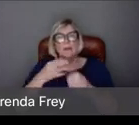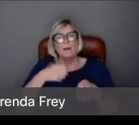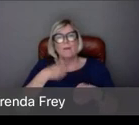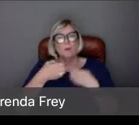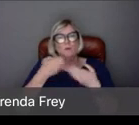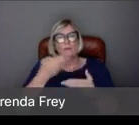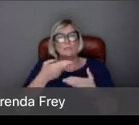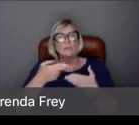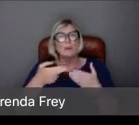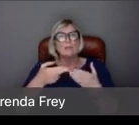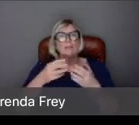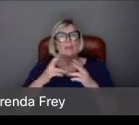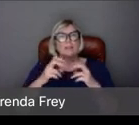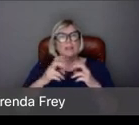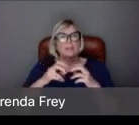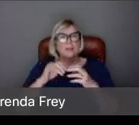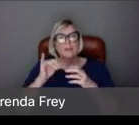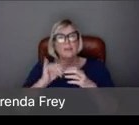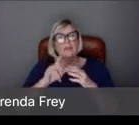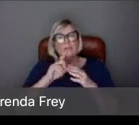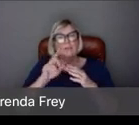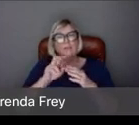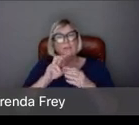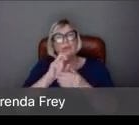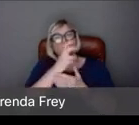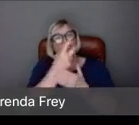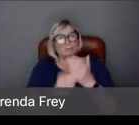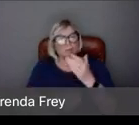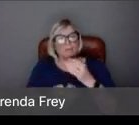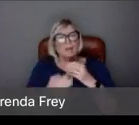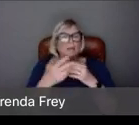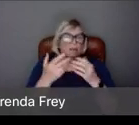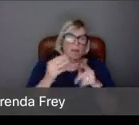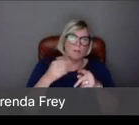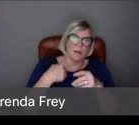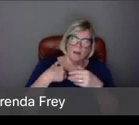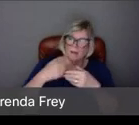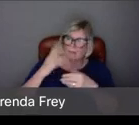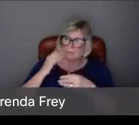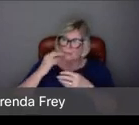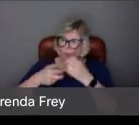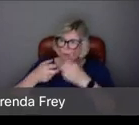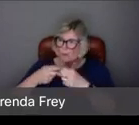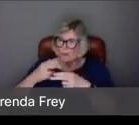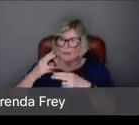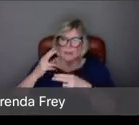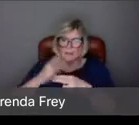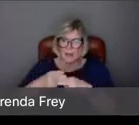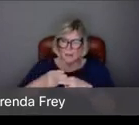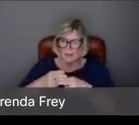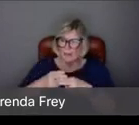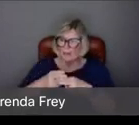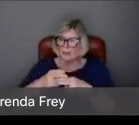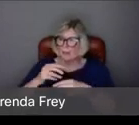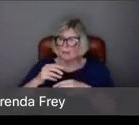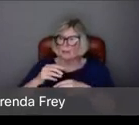resource assessment, that goes into detail with, am I having trouble naming and feeling?